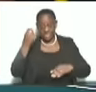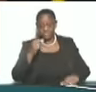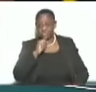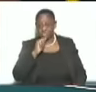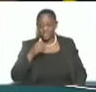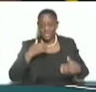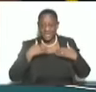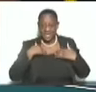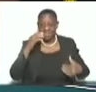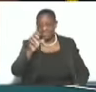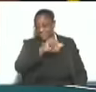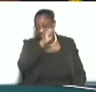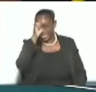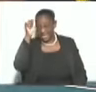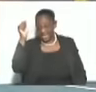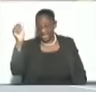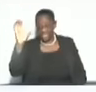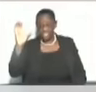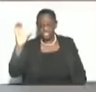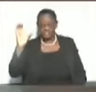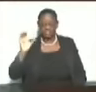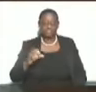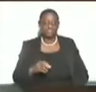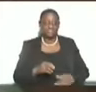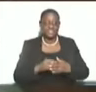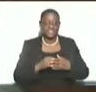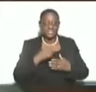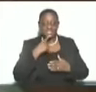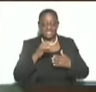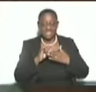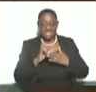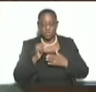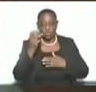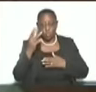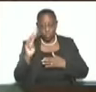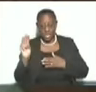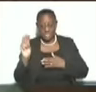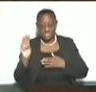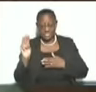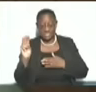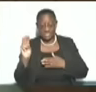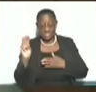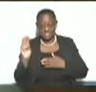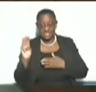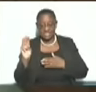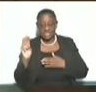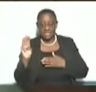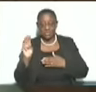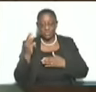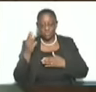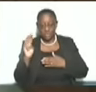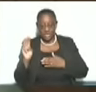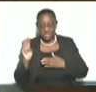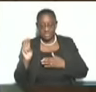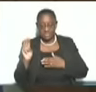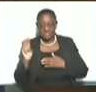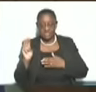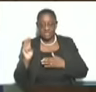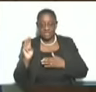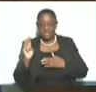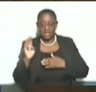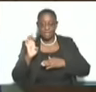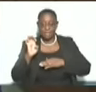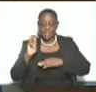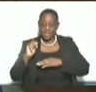air conditioning, so bear with us this morning. West Grand Bahama and Bimini MP Obi Wolscombe was at the forefront of this morning's proceedings.